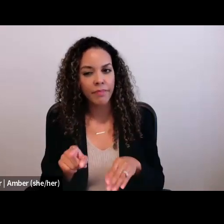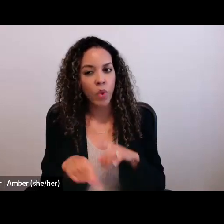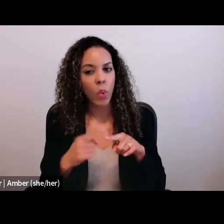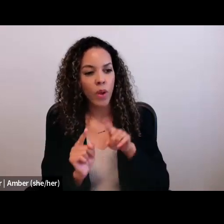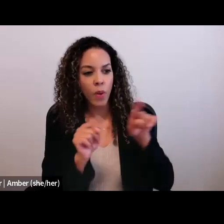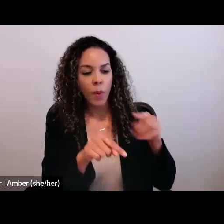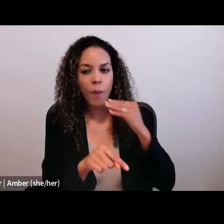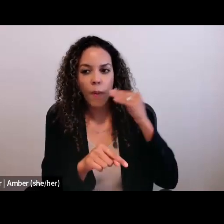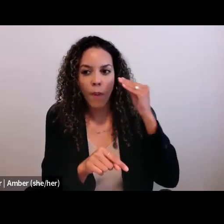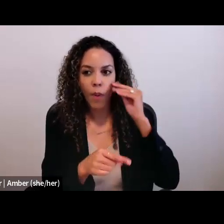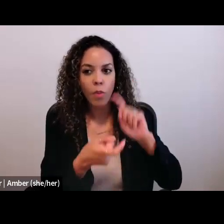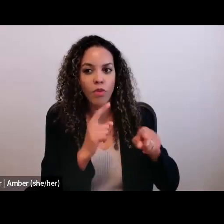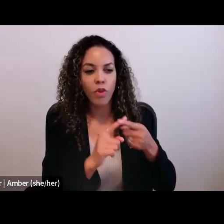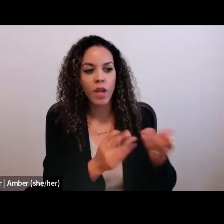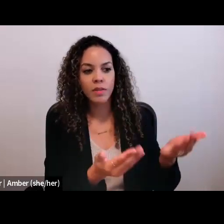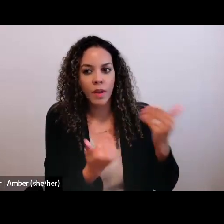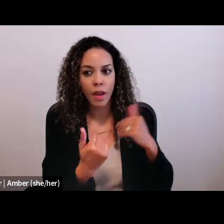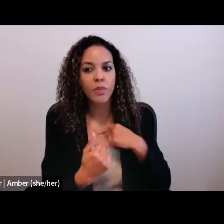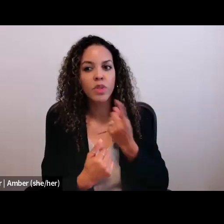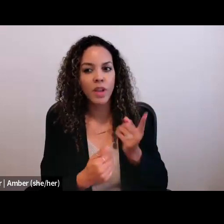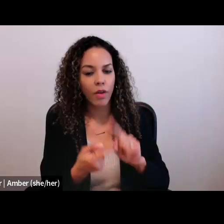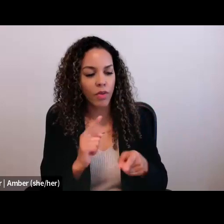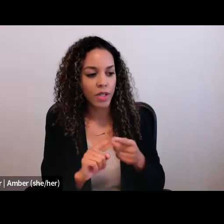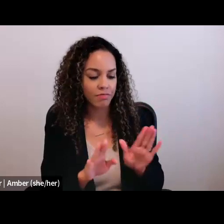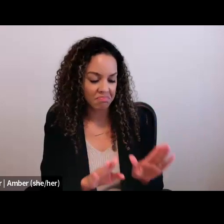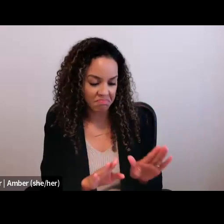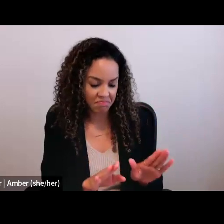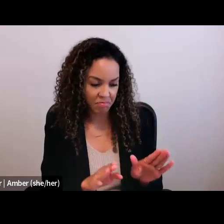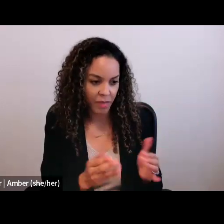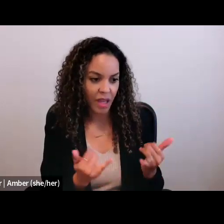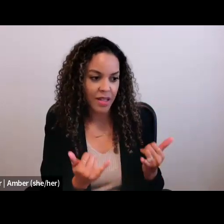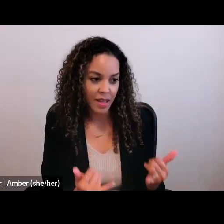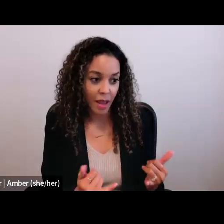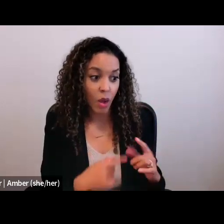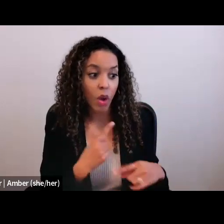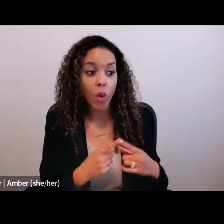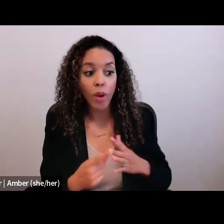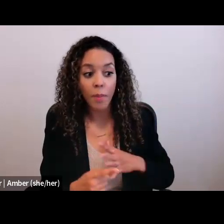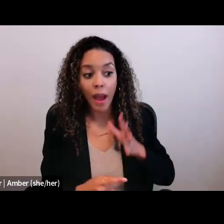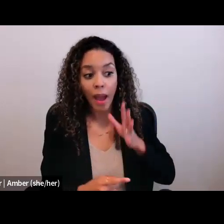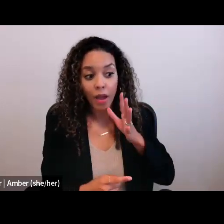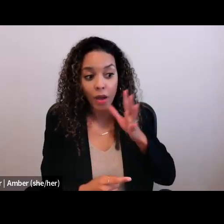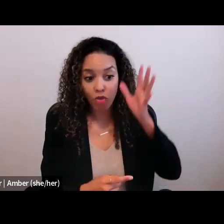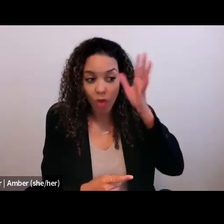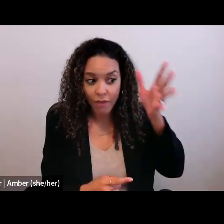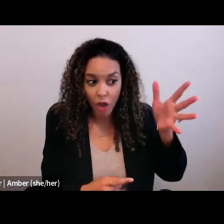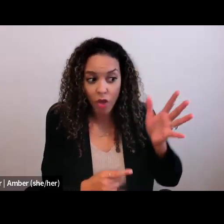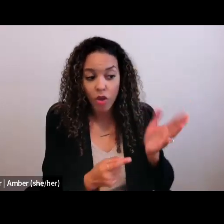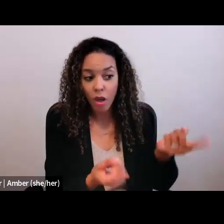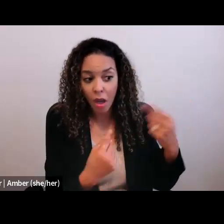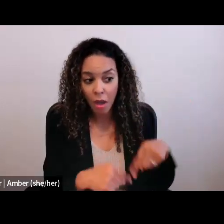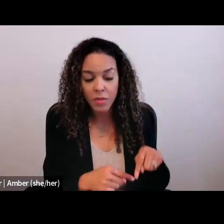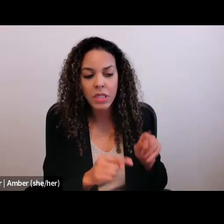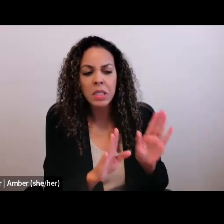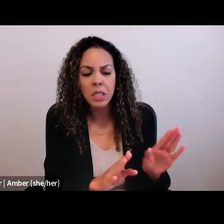home and you bring friends home, you tell your friends, now, when my grandfather walks in, stay away from this. And when my